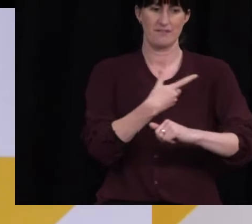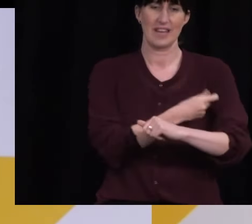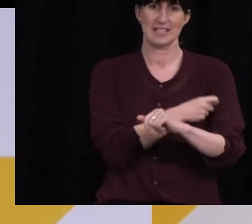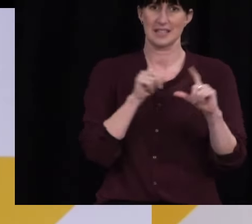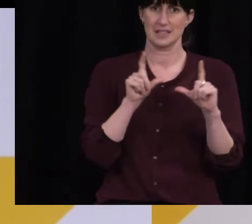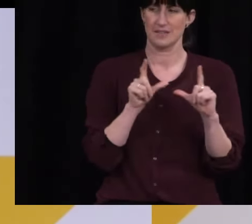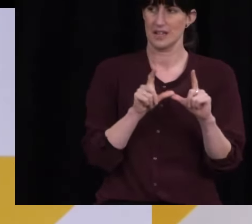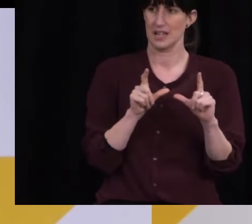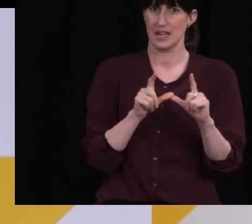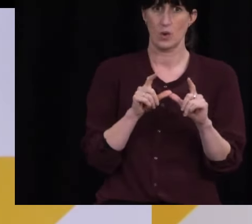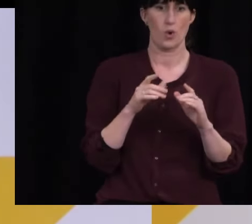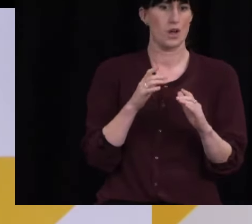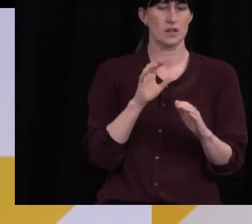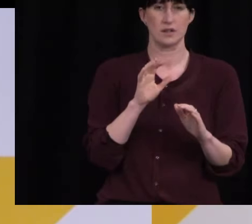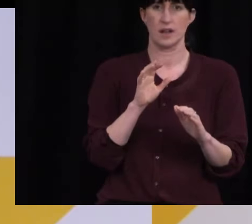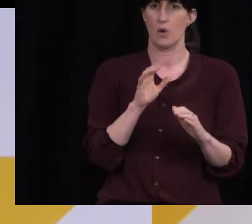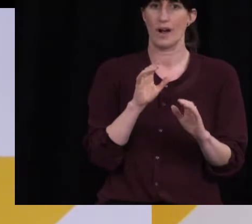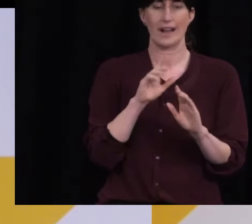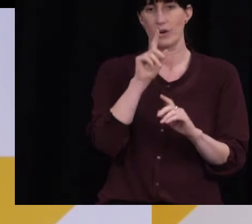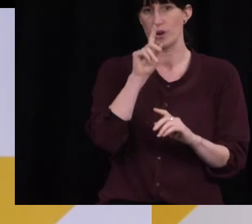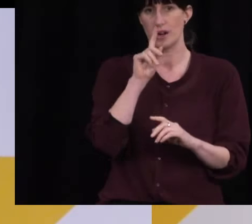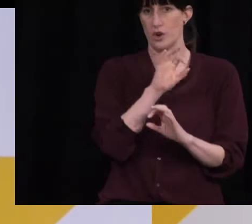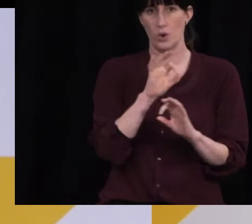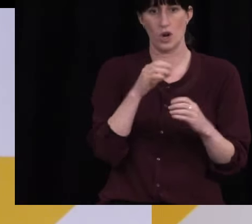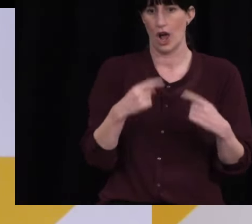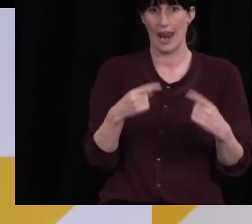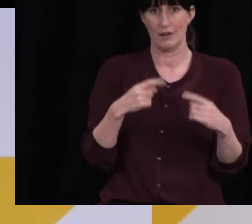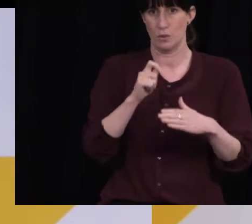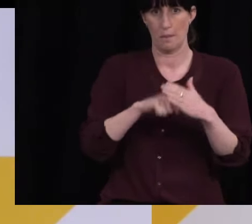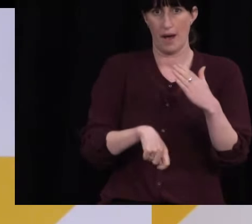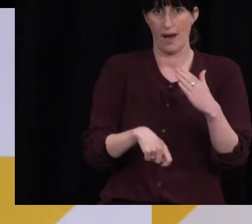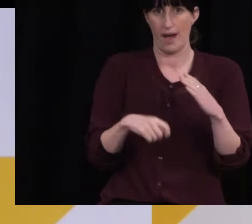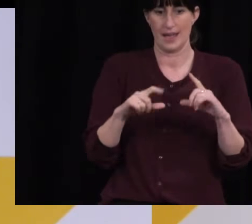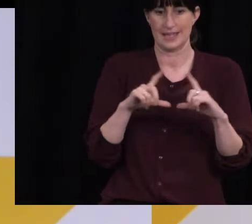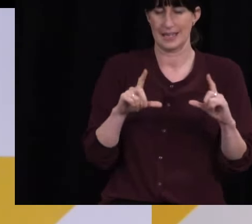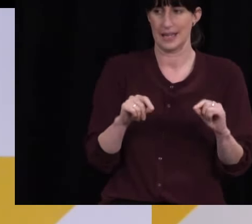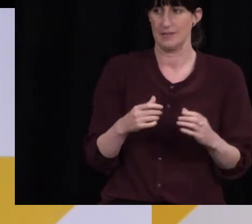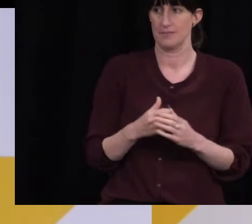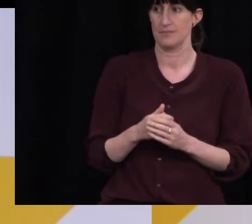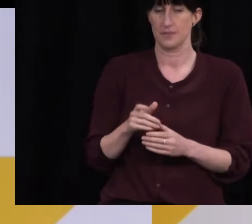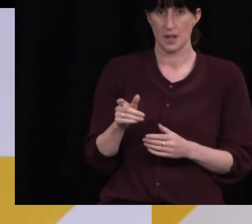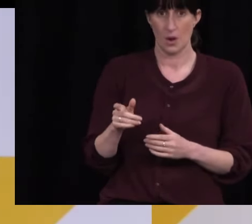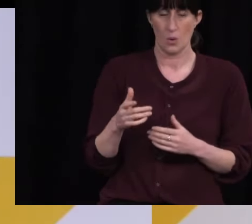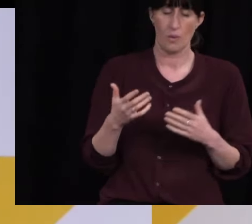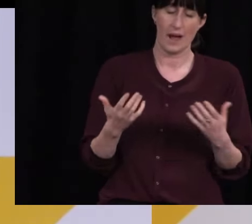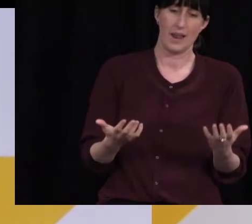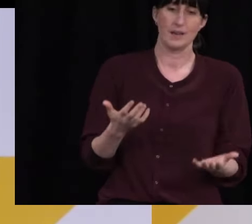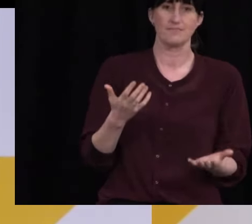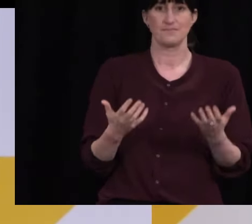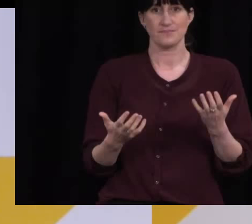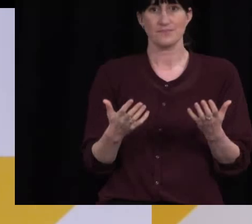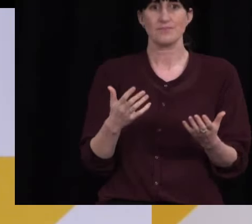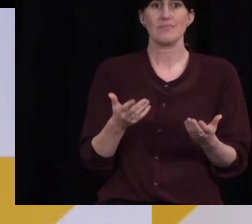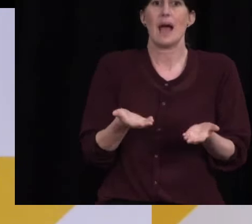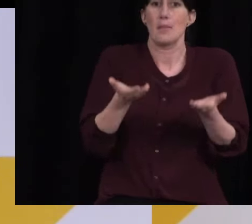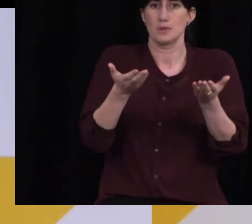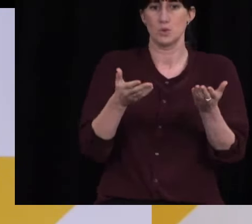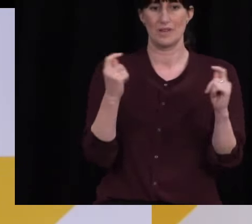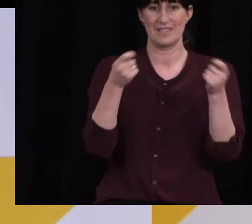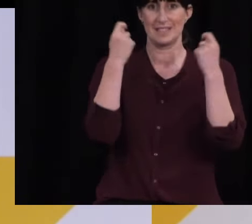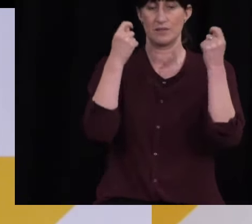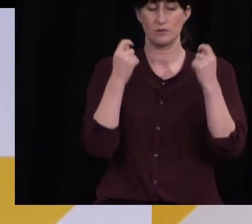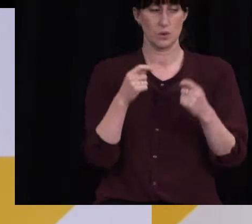think actually it really will come down to... So you're still exploring it as an option? Oh, well, we've said that it's